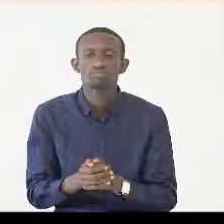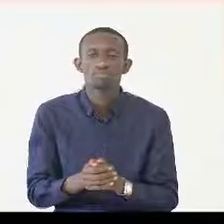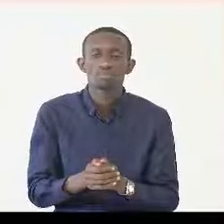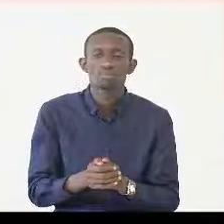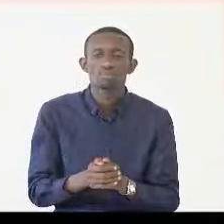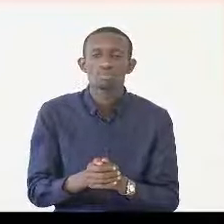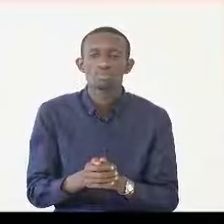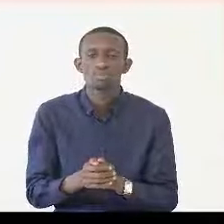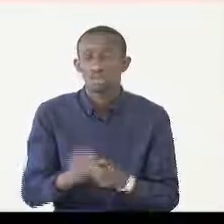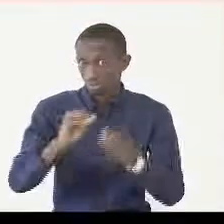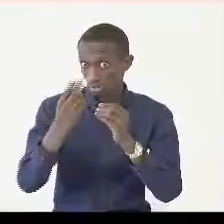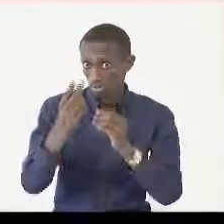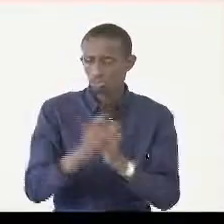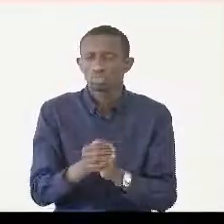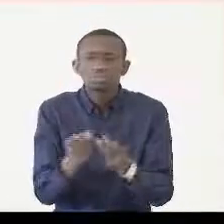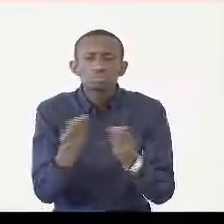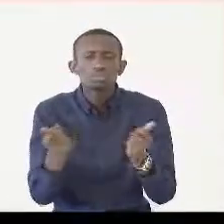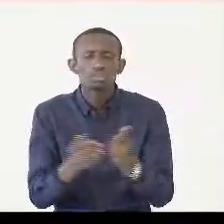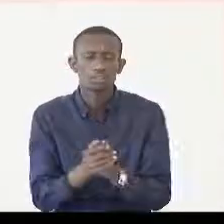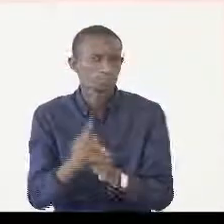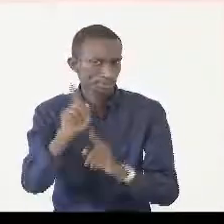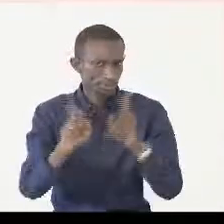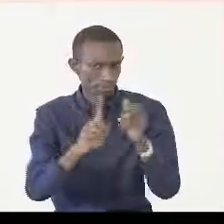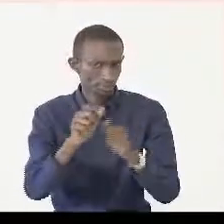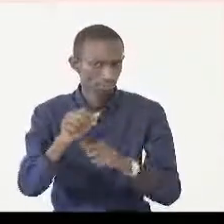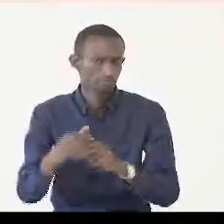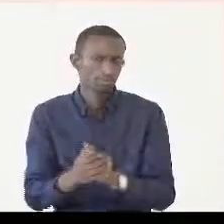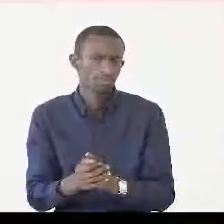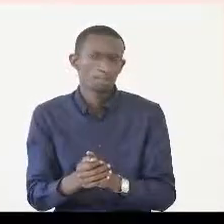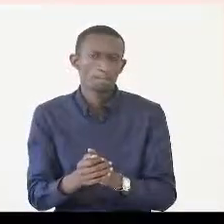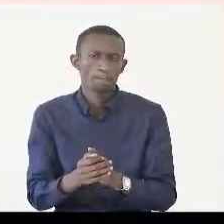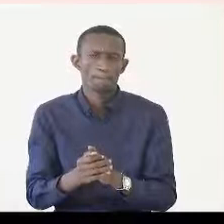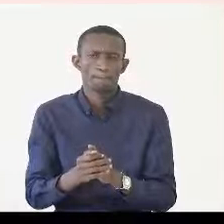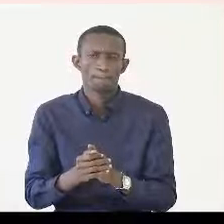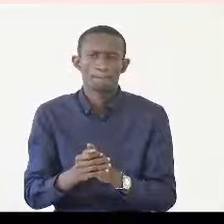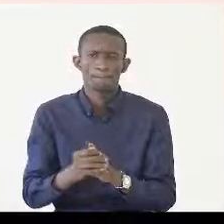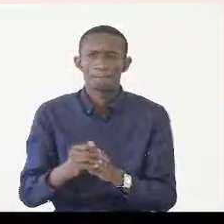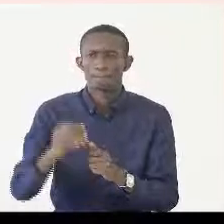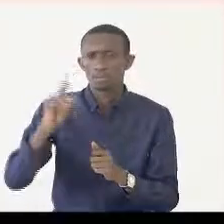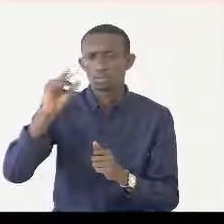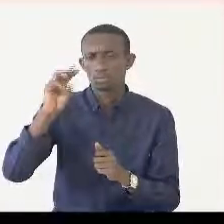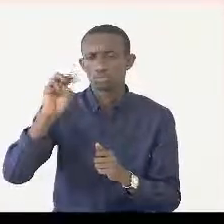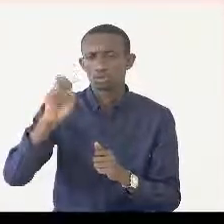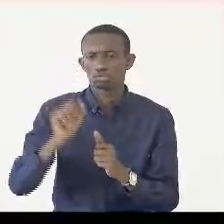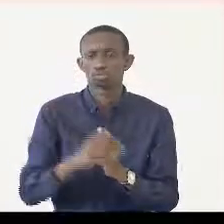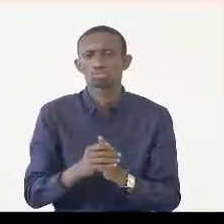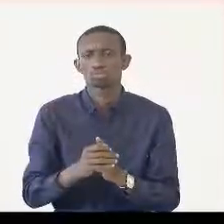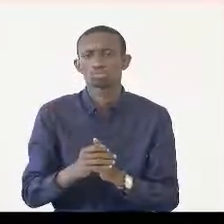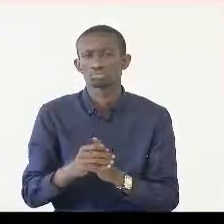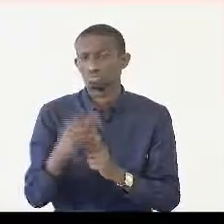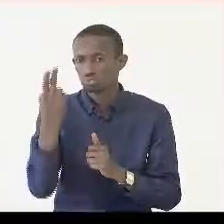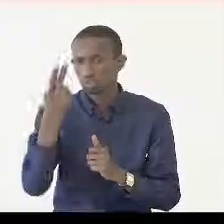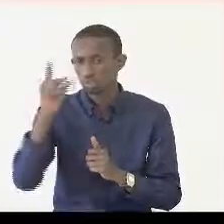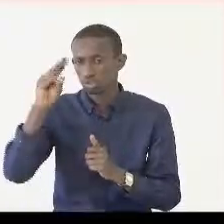related with the two-dimension collision. So I hope with the problem that we are even going to solve, so